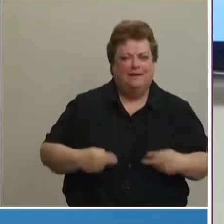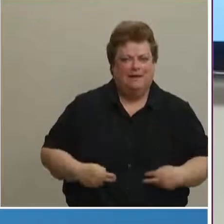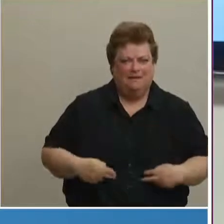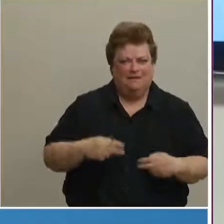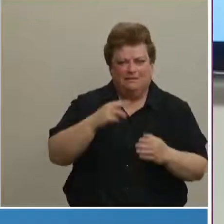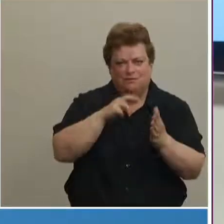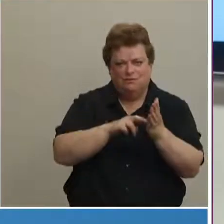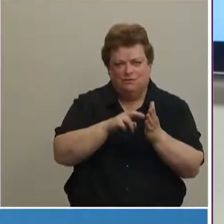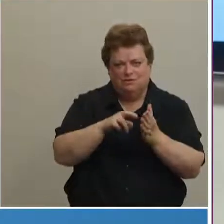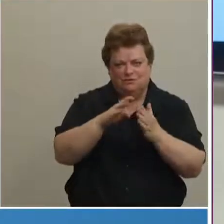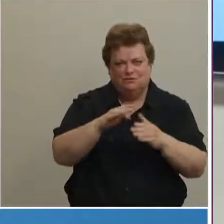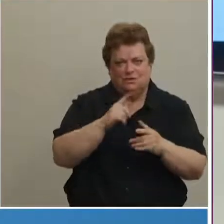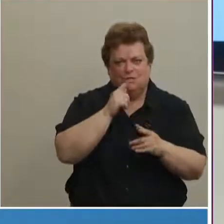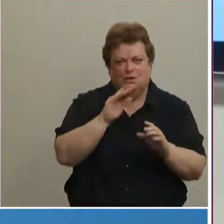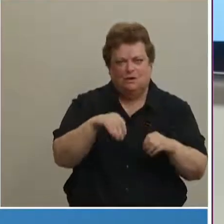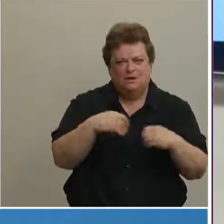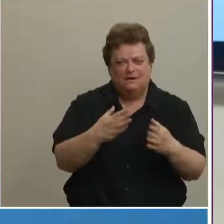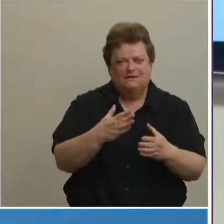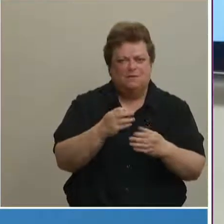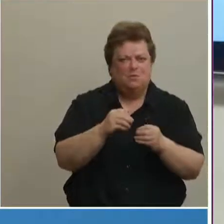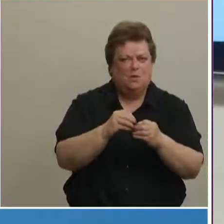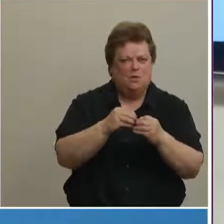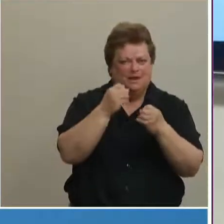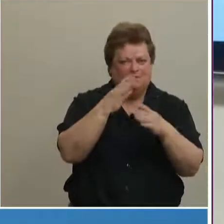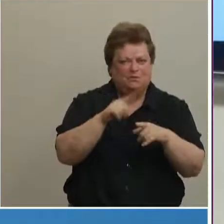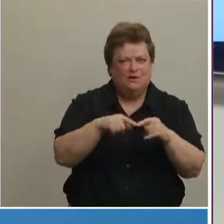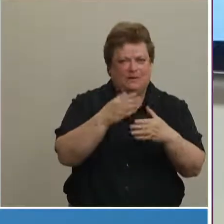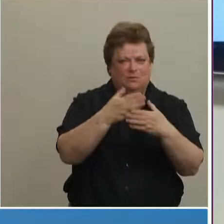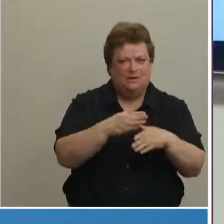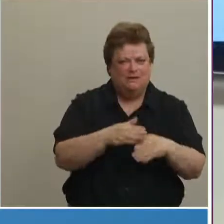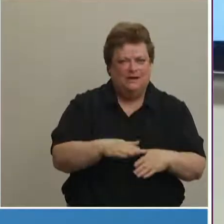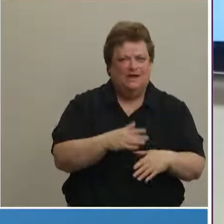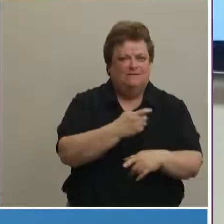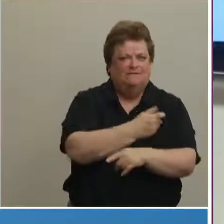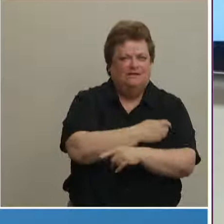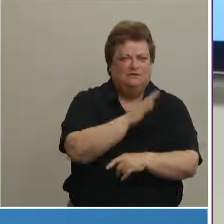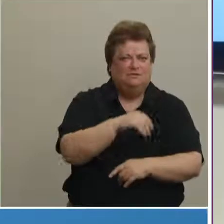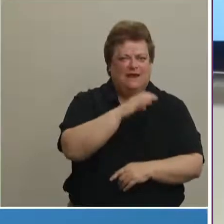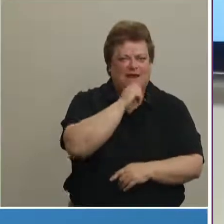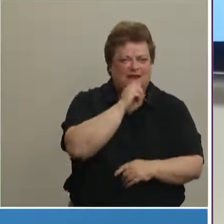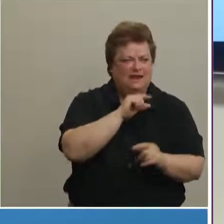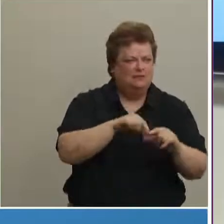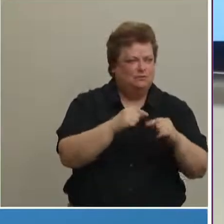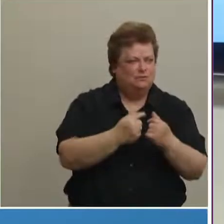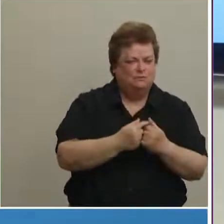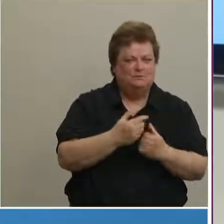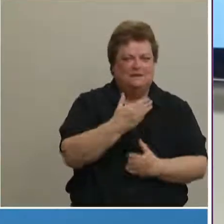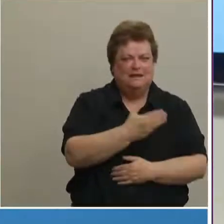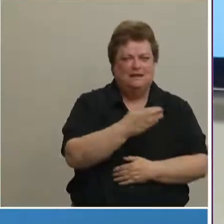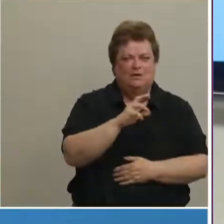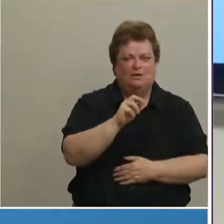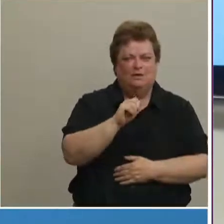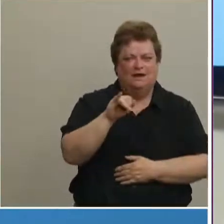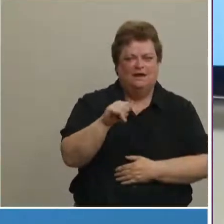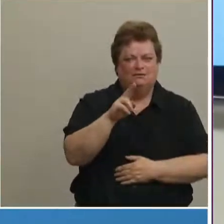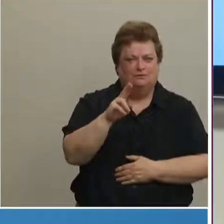further information on case breakdown and vaccination by age groups. Raju?